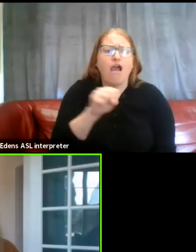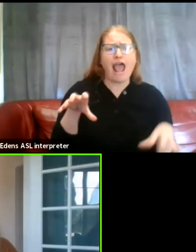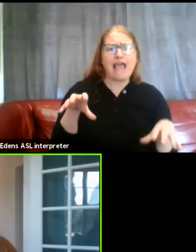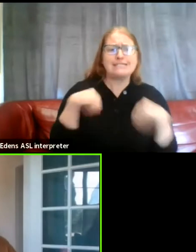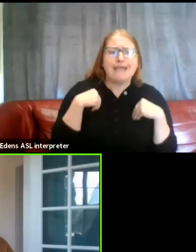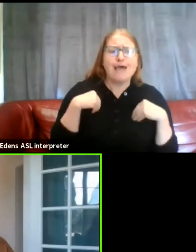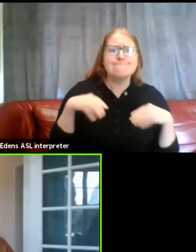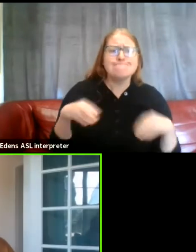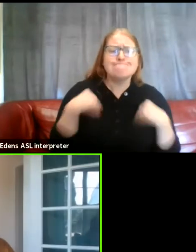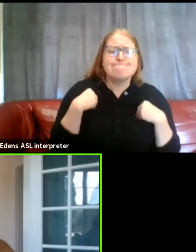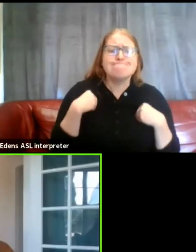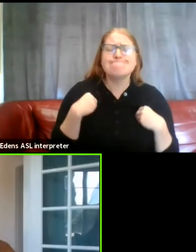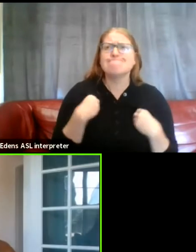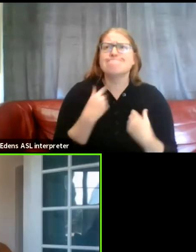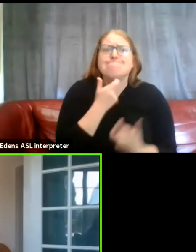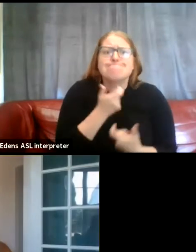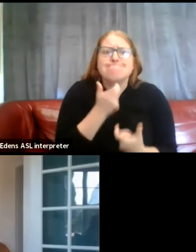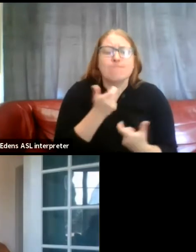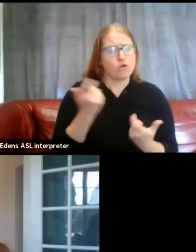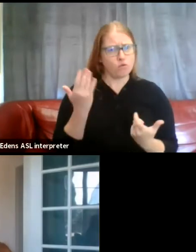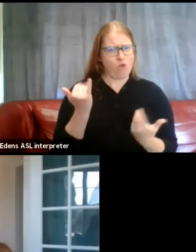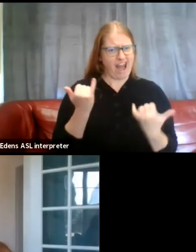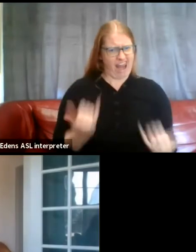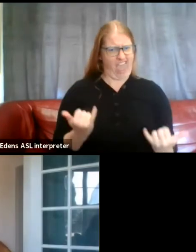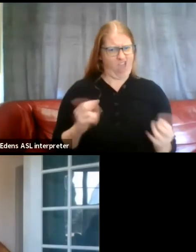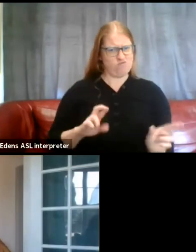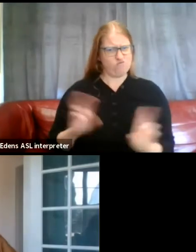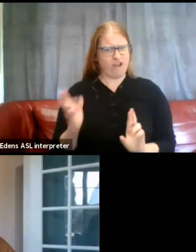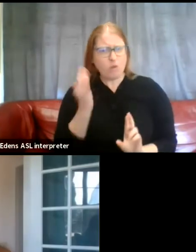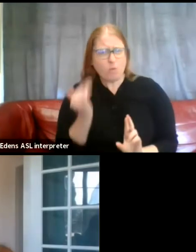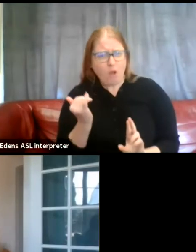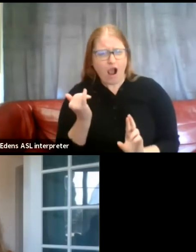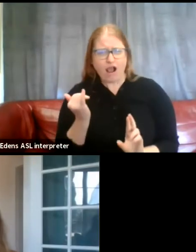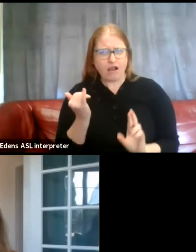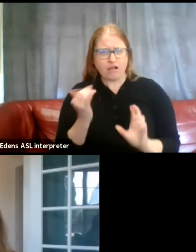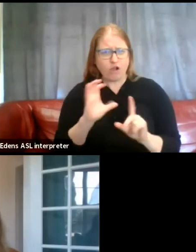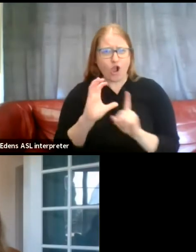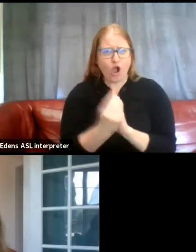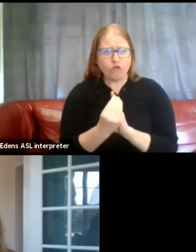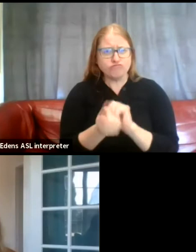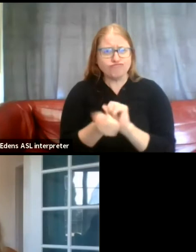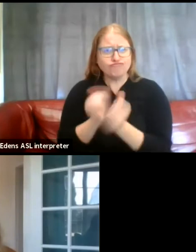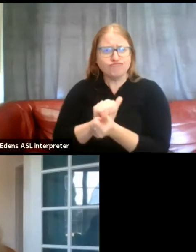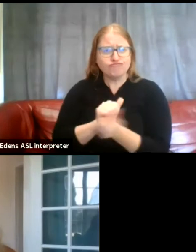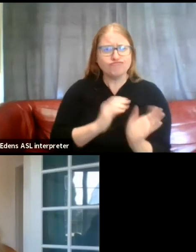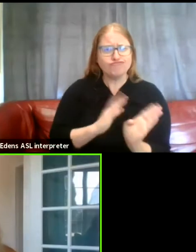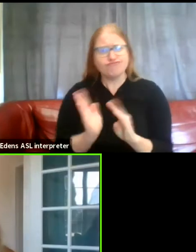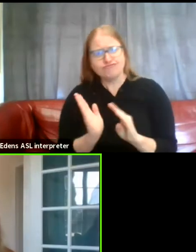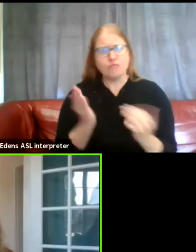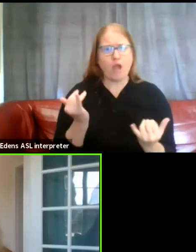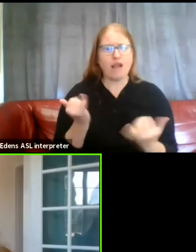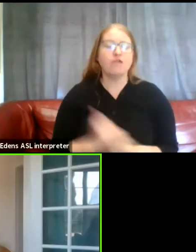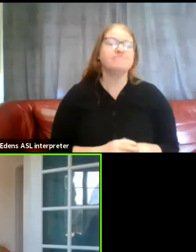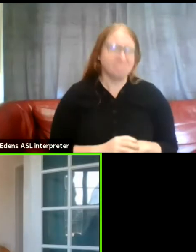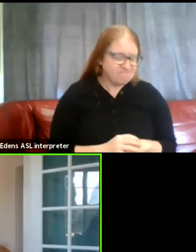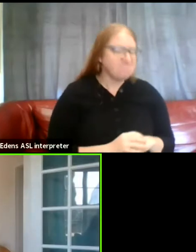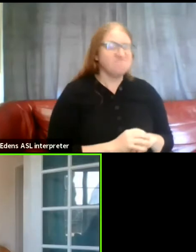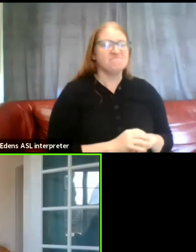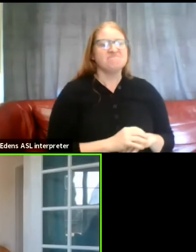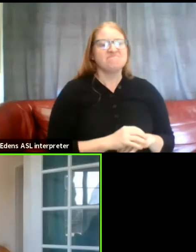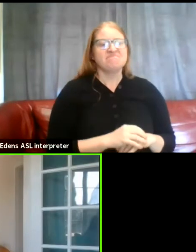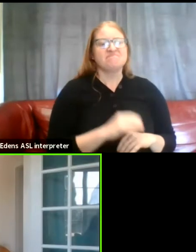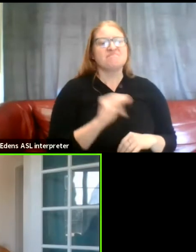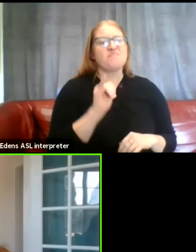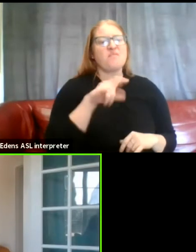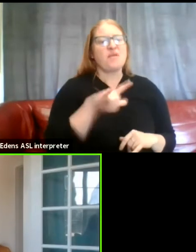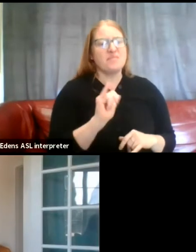about? Why are they suddenly ready? What's going on in the culture? Well, one thing is I have to say, again, the reason that I think in the 80s